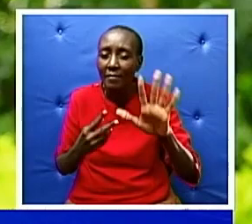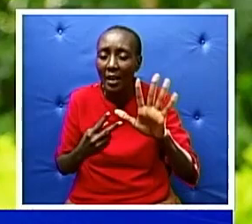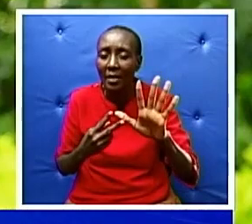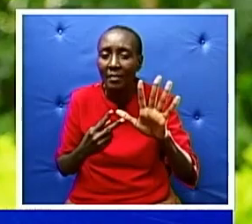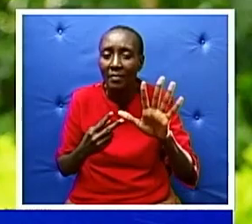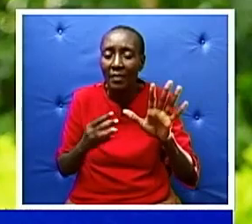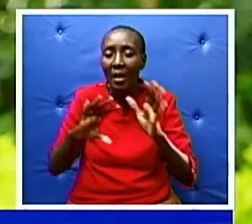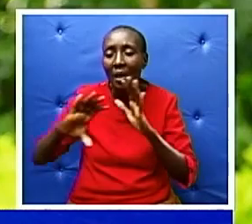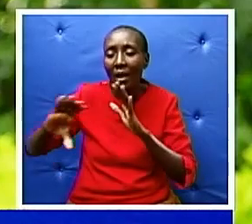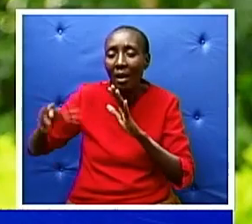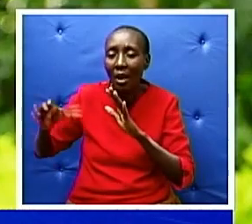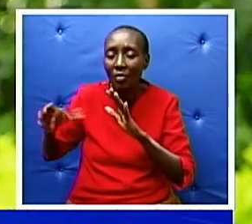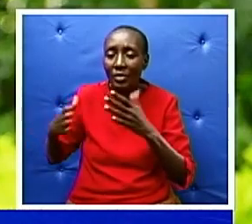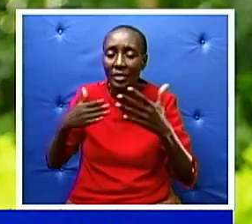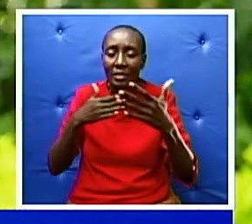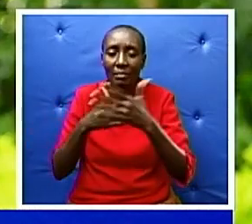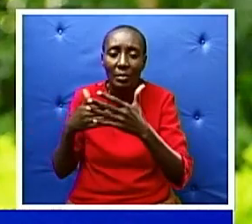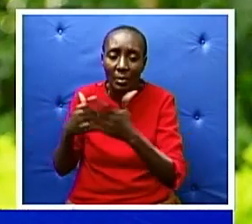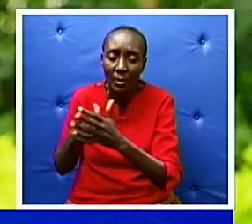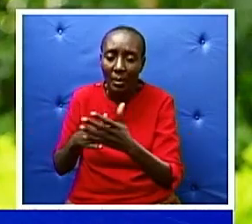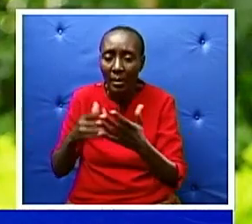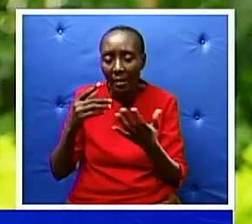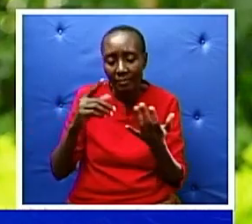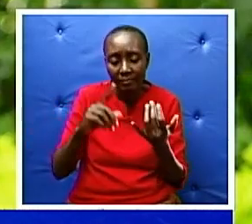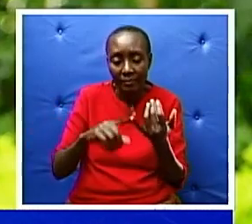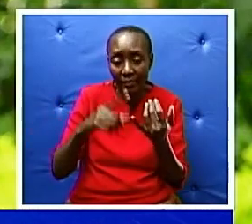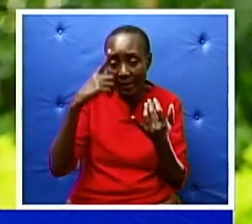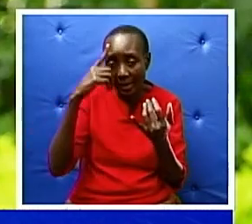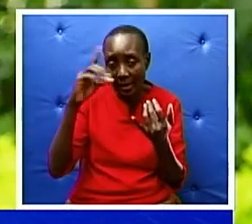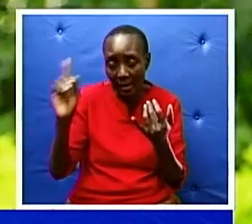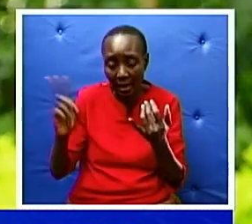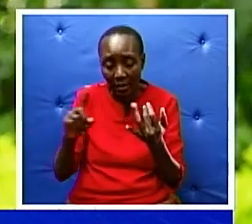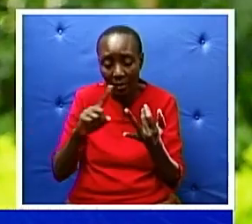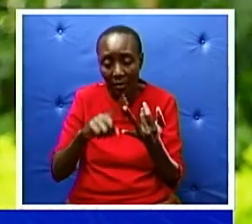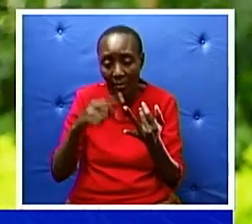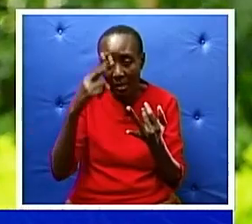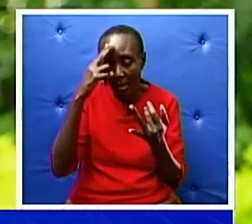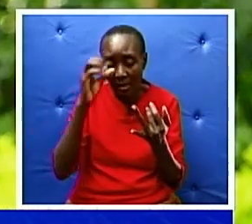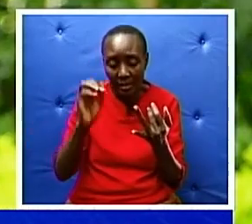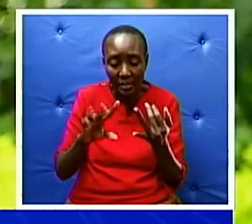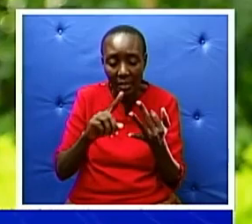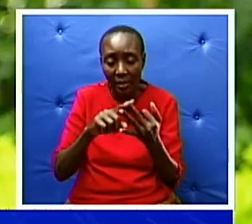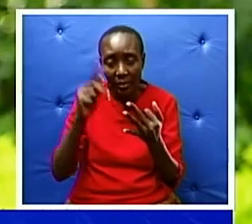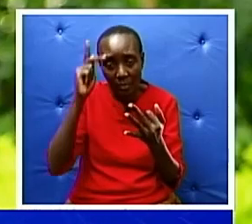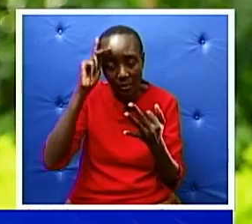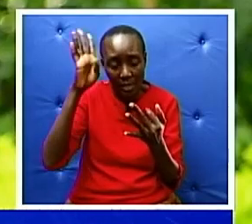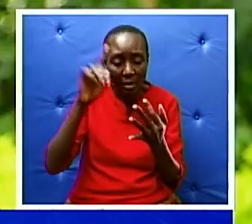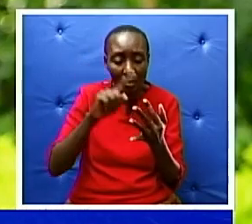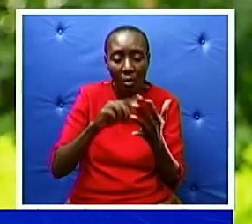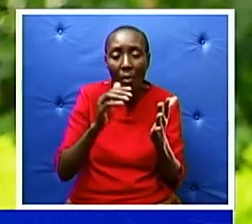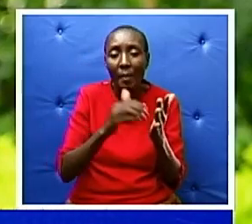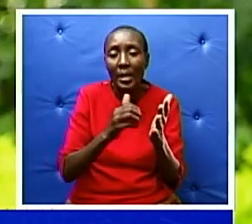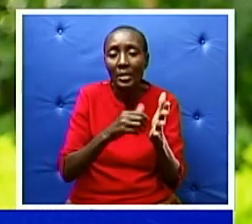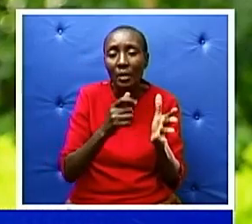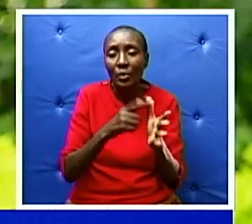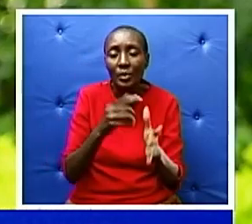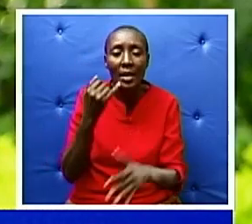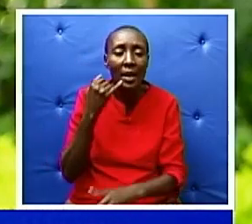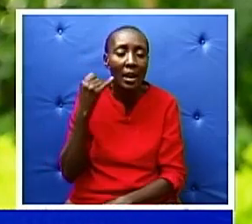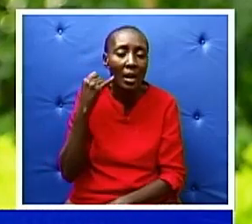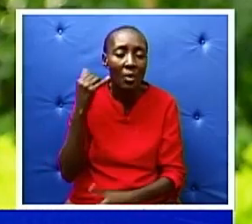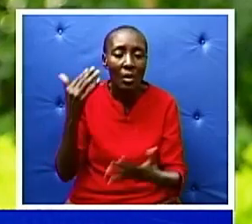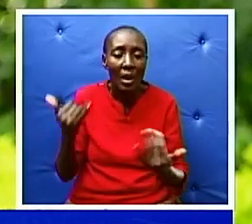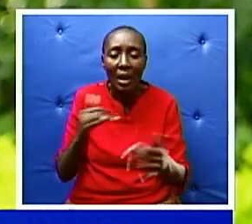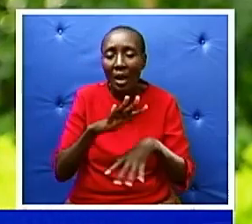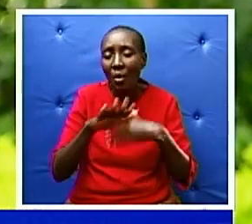five counties, Nairobi, Kajiado, Kiambu, Machakos and Nakuru County, which are now on